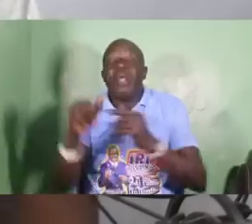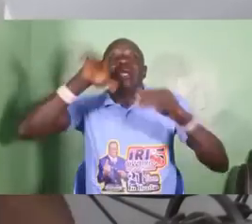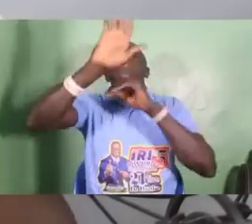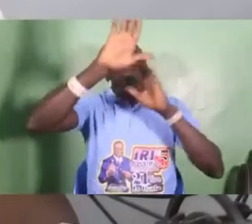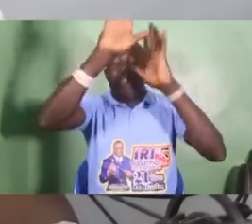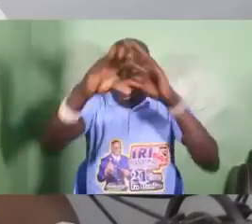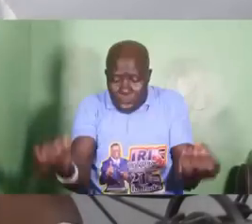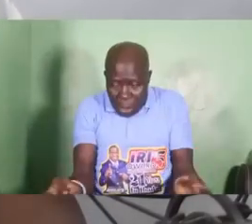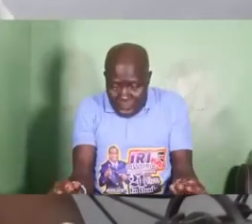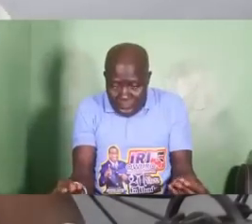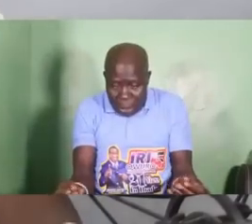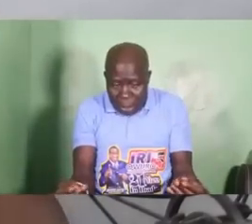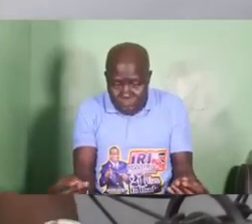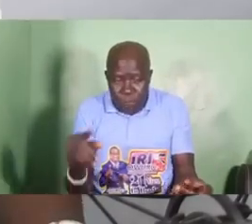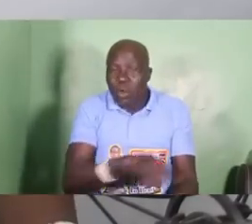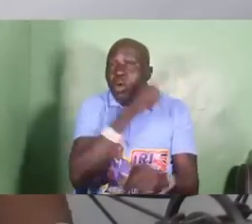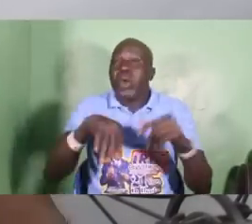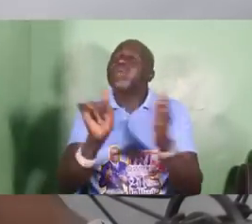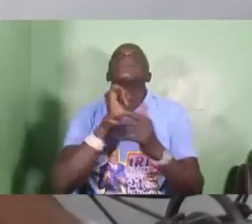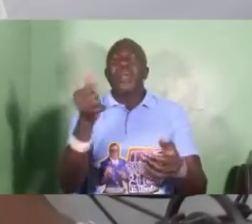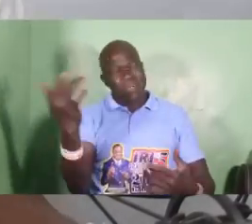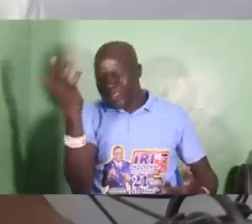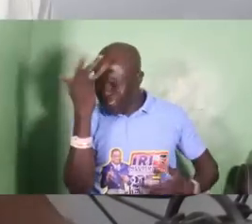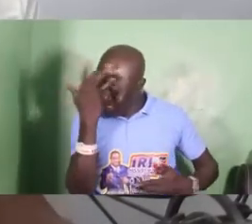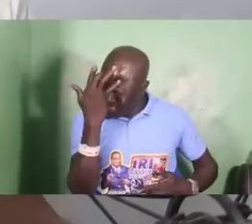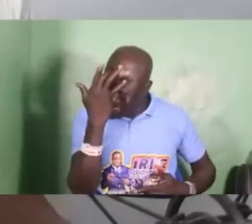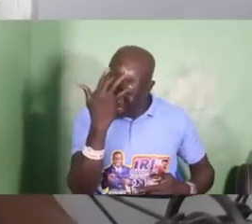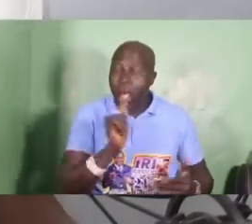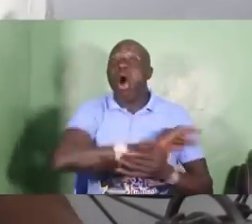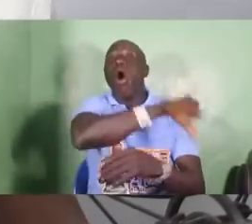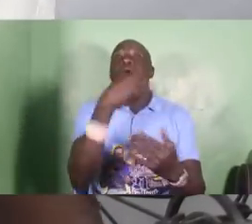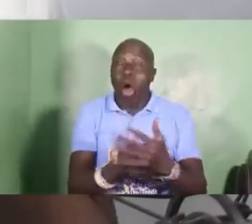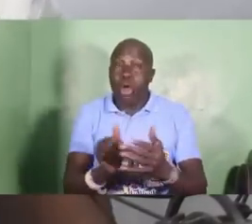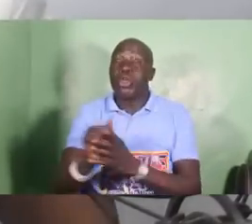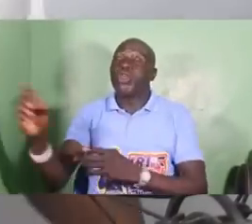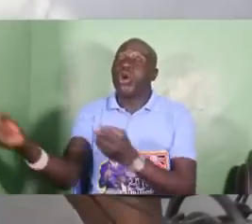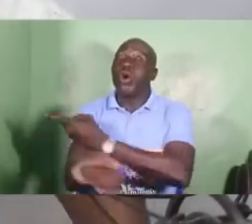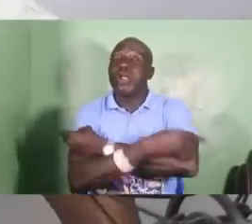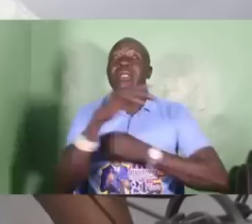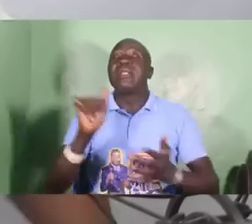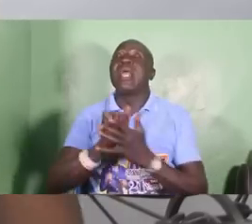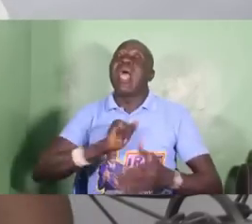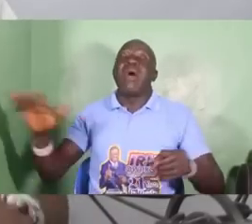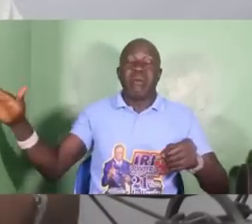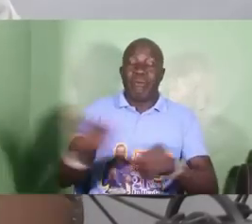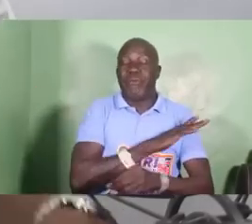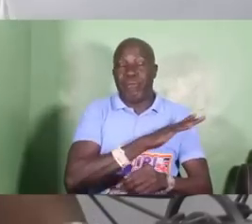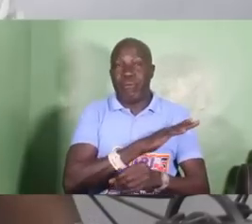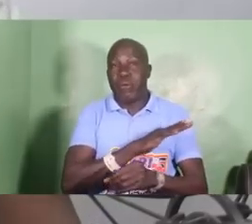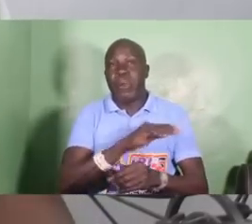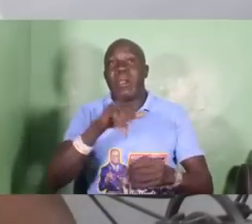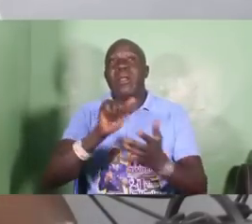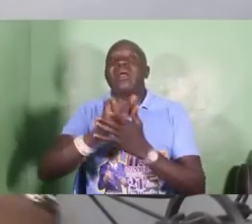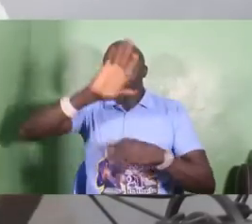Where? In the land. Now, when you didn't forsake, I will add the number of days into